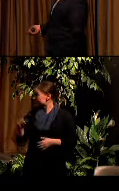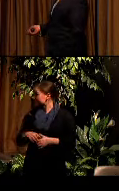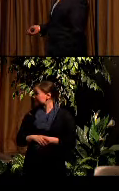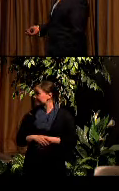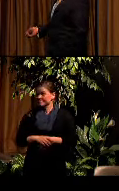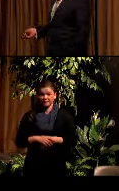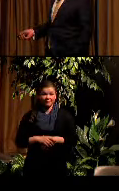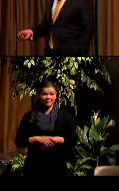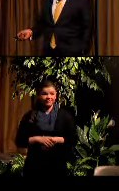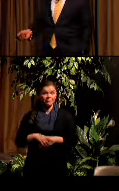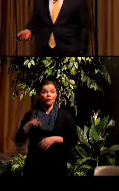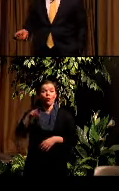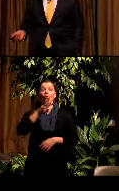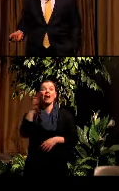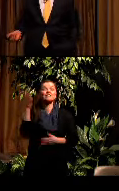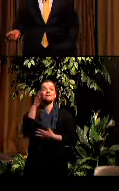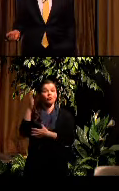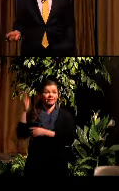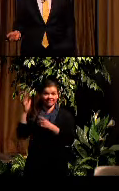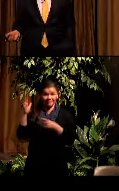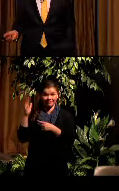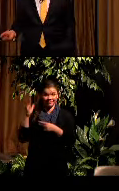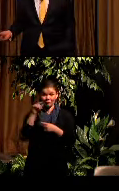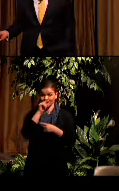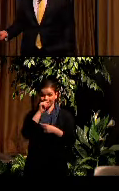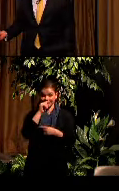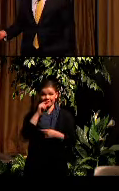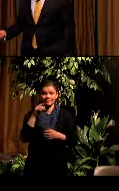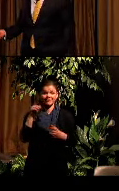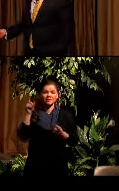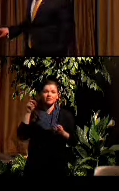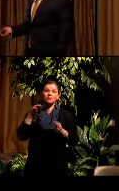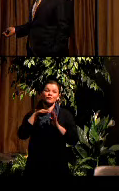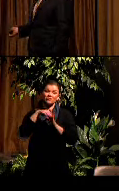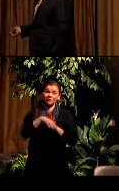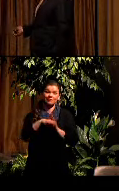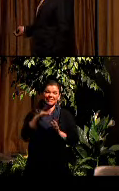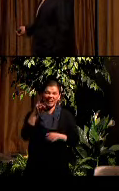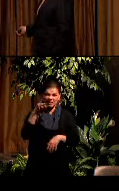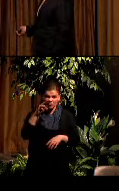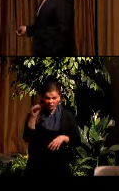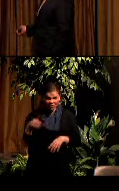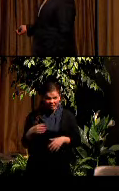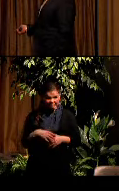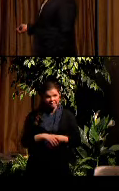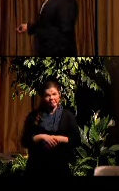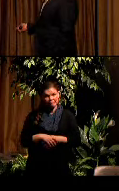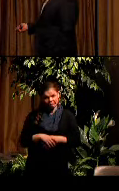Western forests, on average, have declined by over 18%.